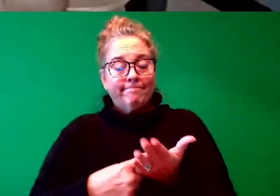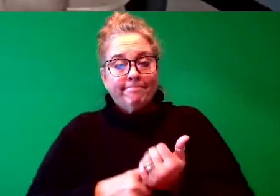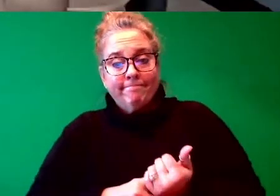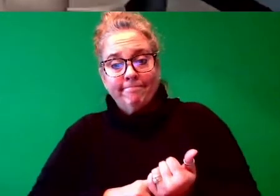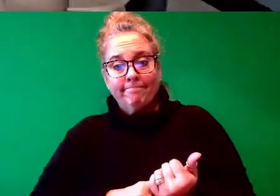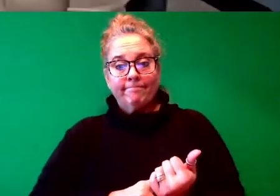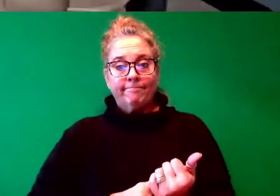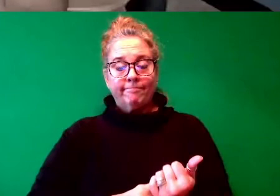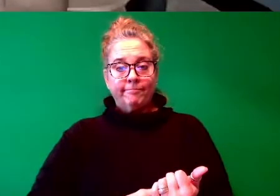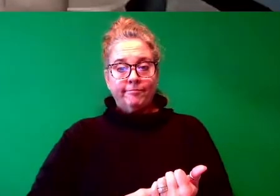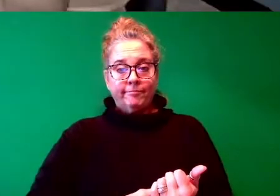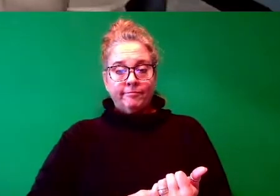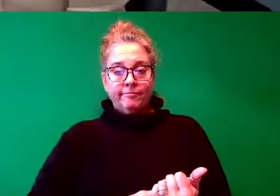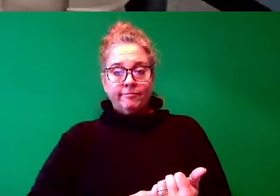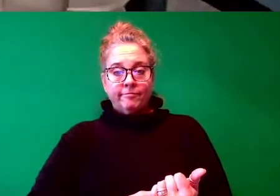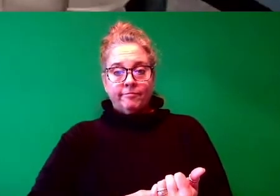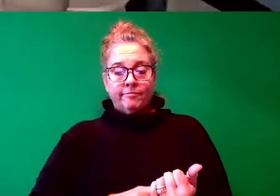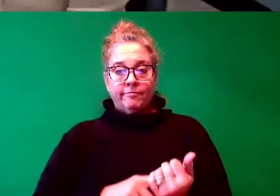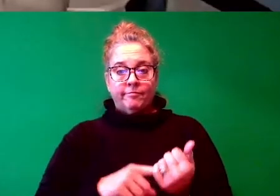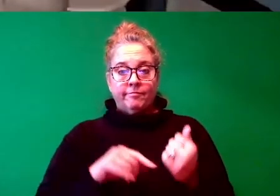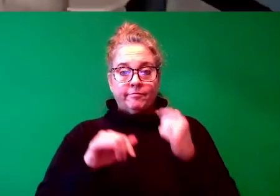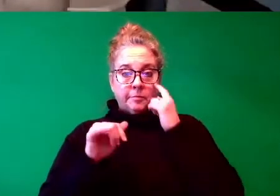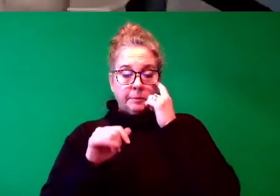with a cavalier attitude at all.